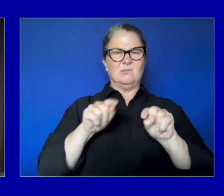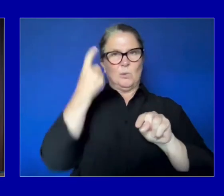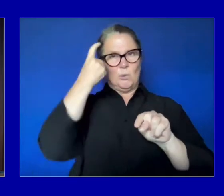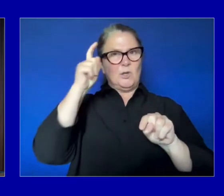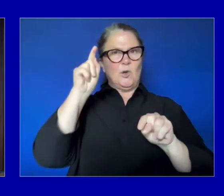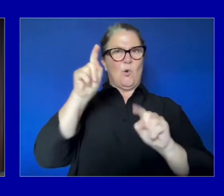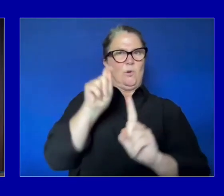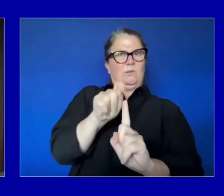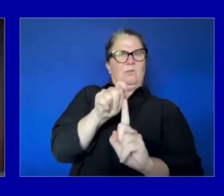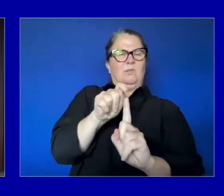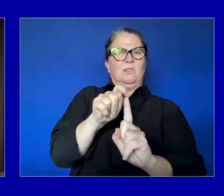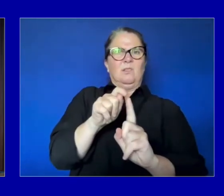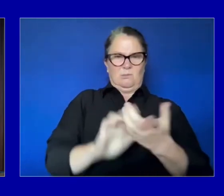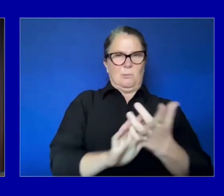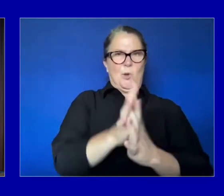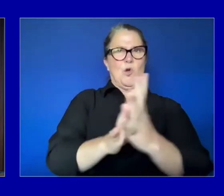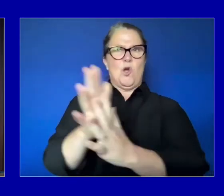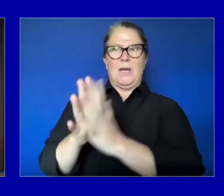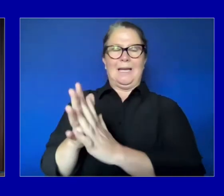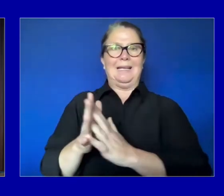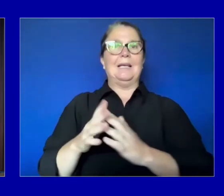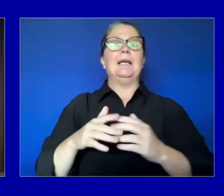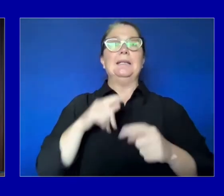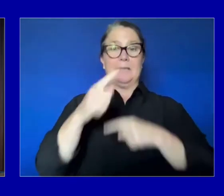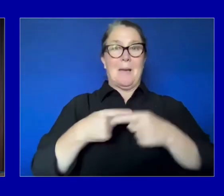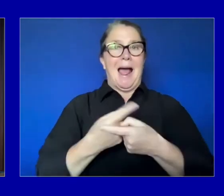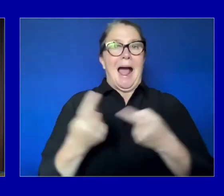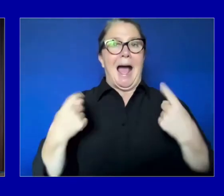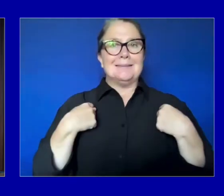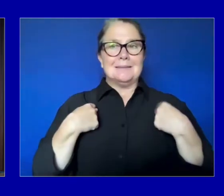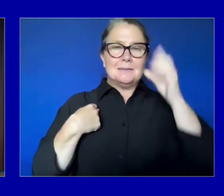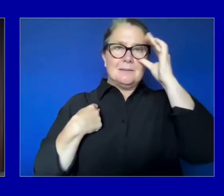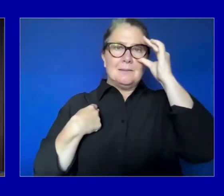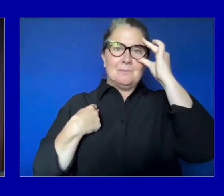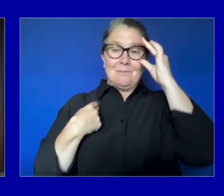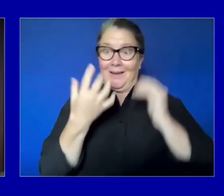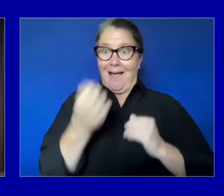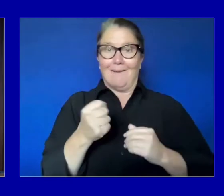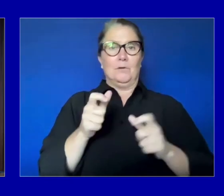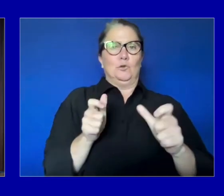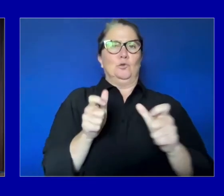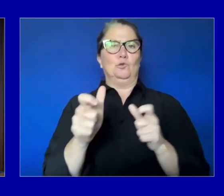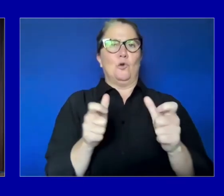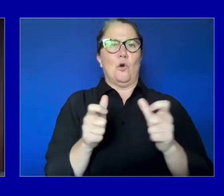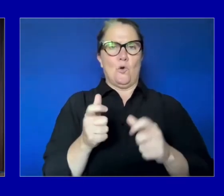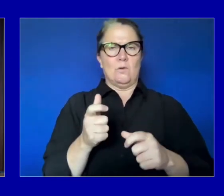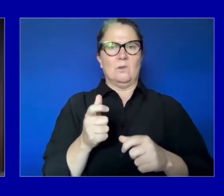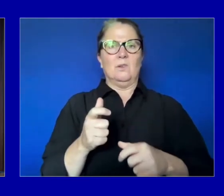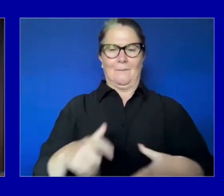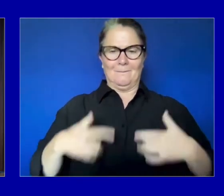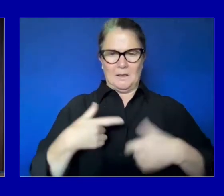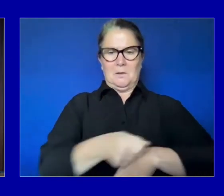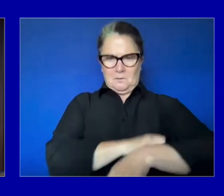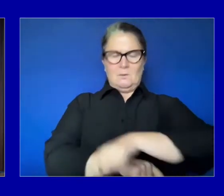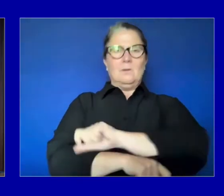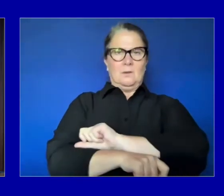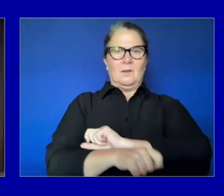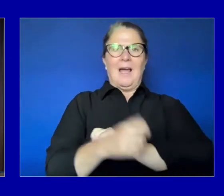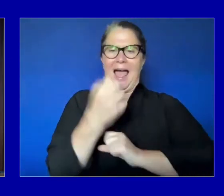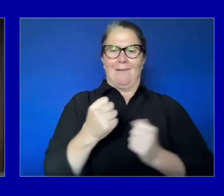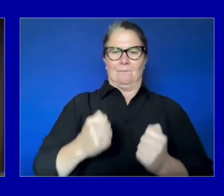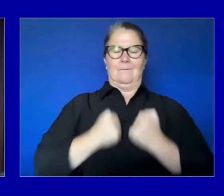control, having self-determination and, and driving that, having that voice so that we're heard. And, um, it's very,